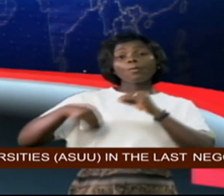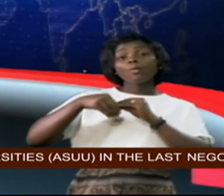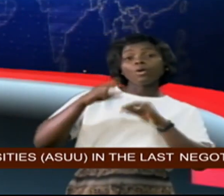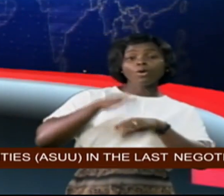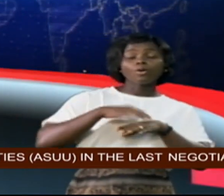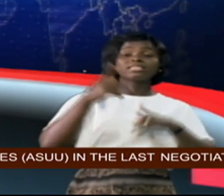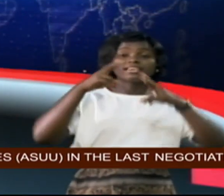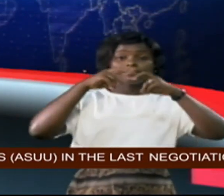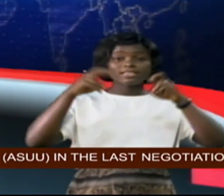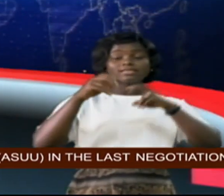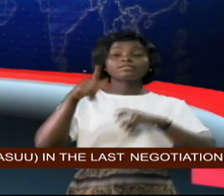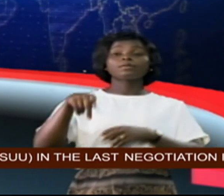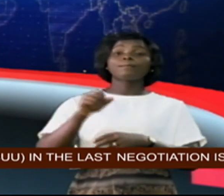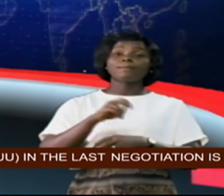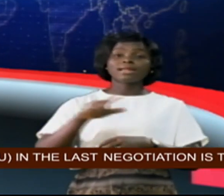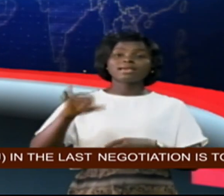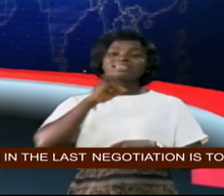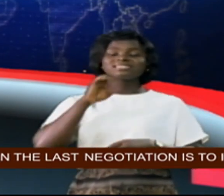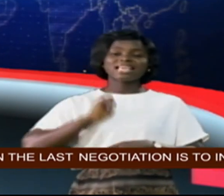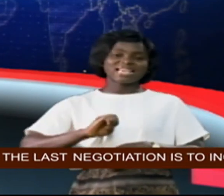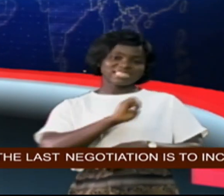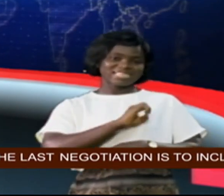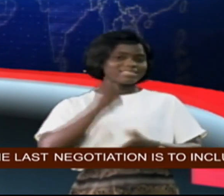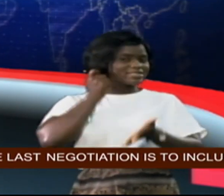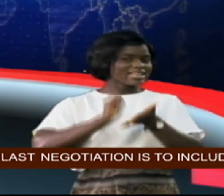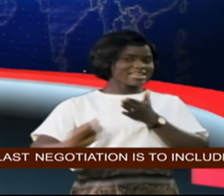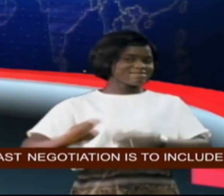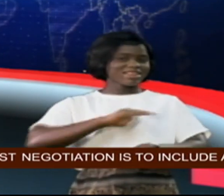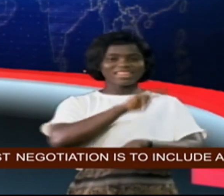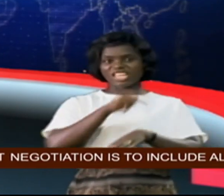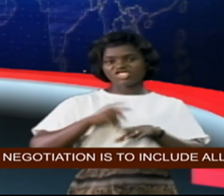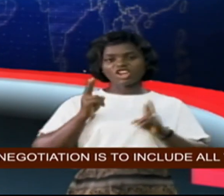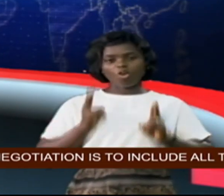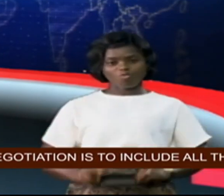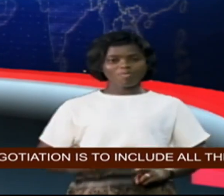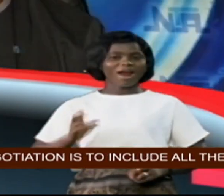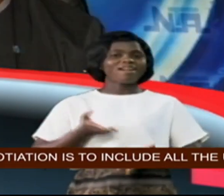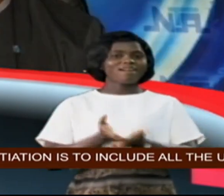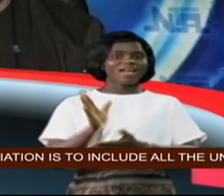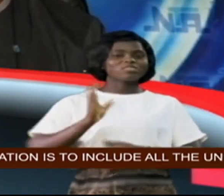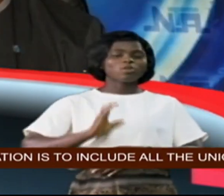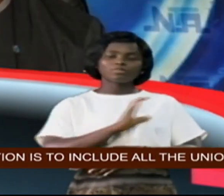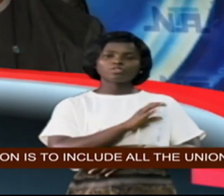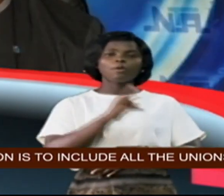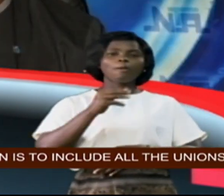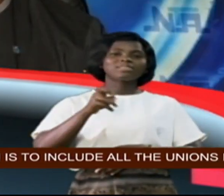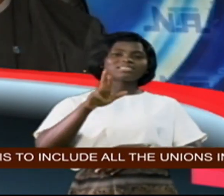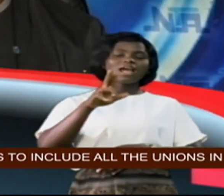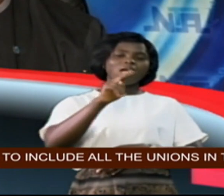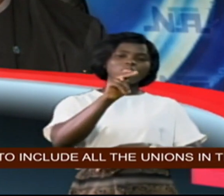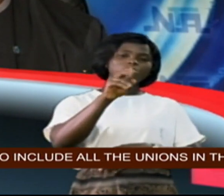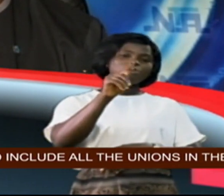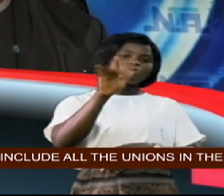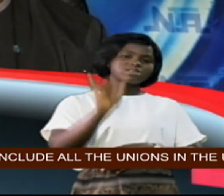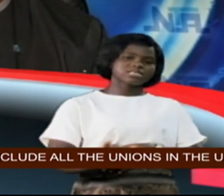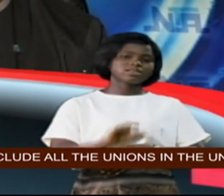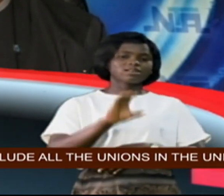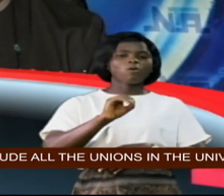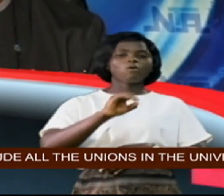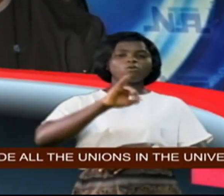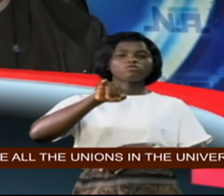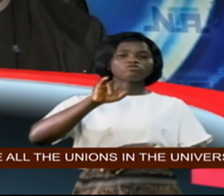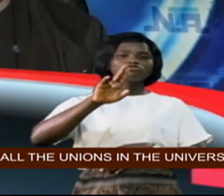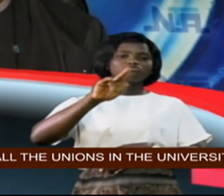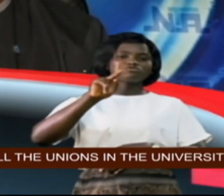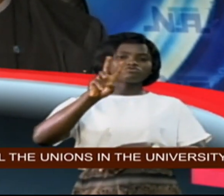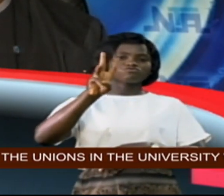investigative panel is the Executive Secretary, National Human Rights Commission, Mr. Tony Ojukwu. Thank you very much for joining us, Mr. Ojukwu. Thank